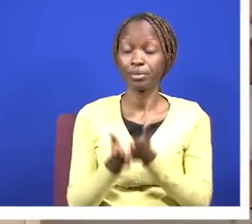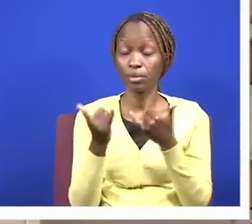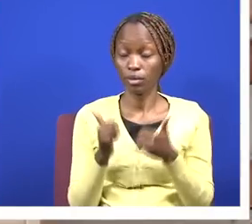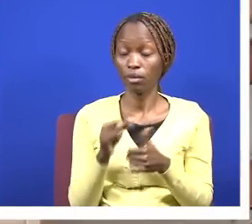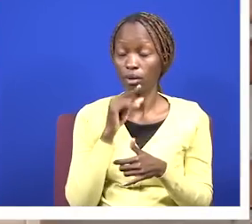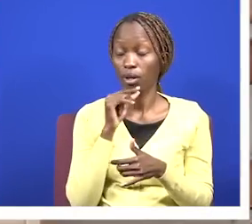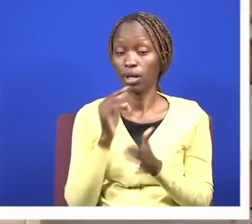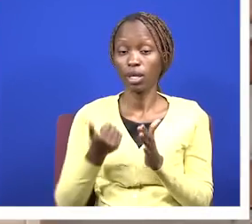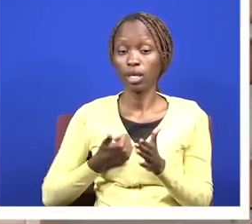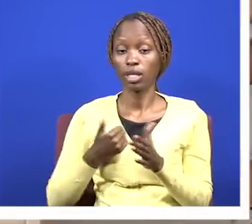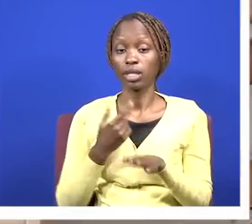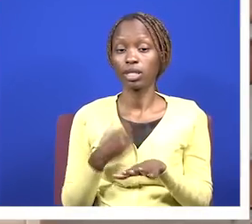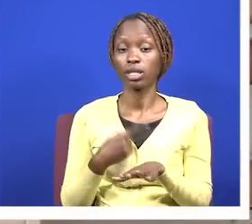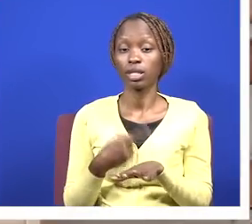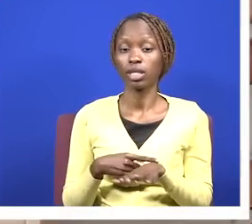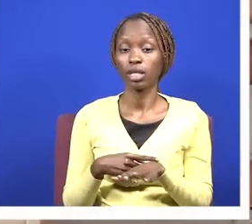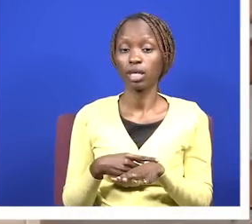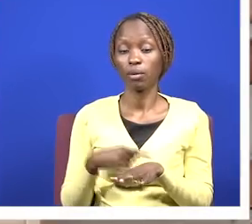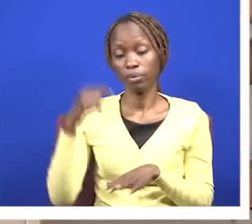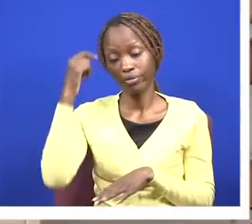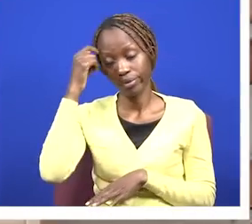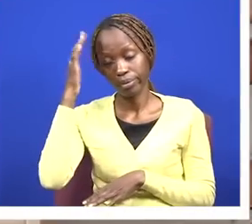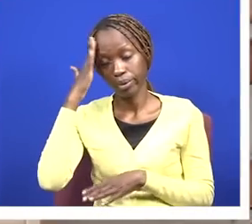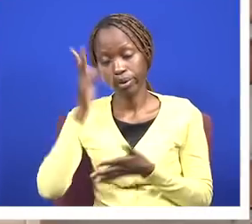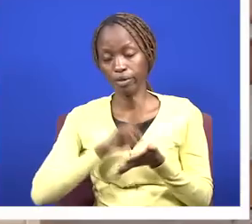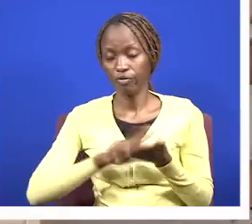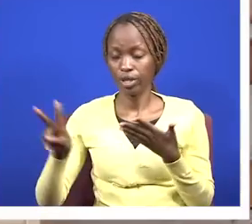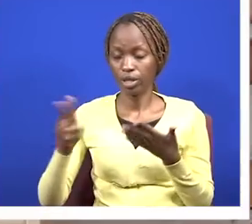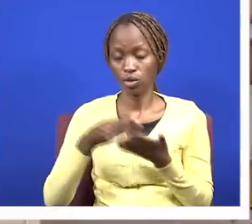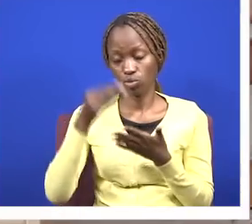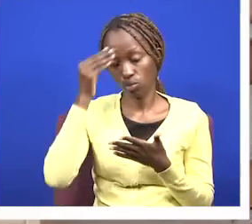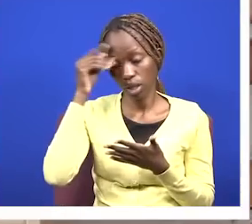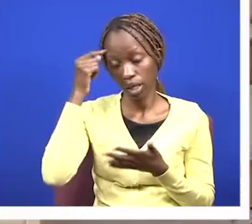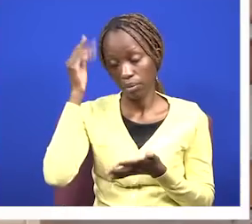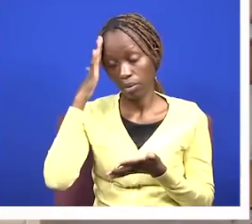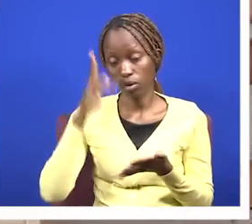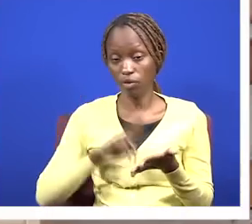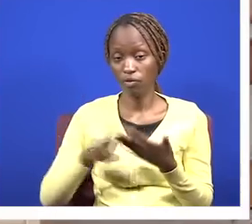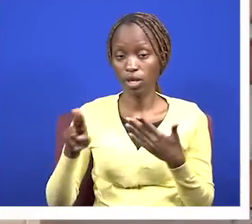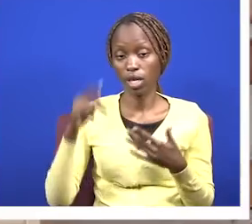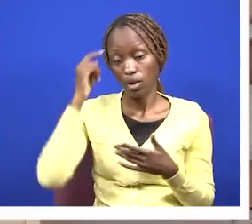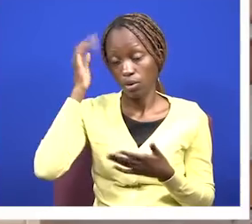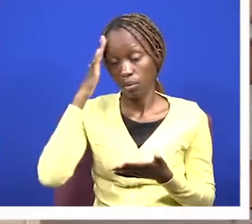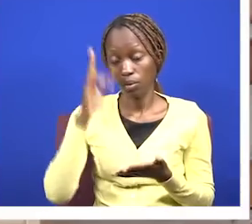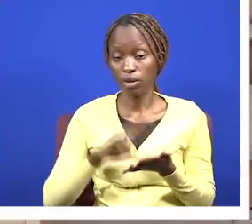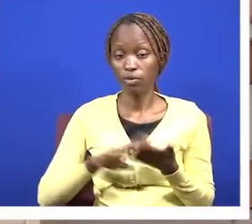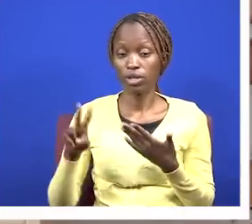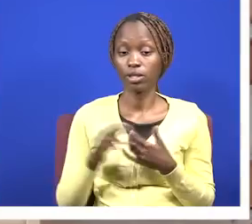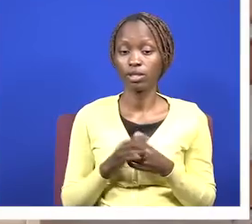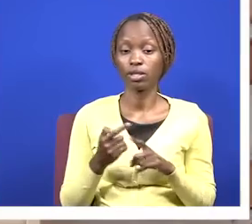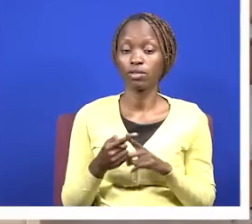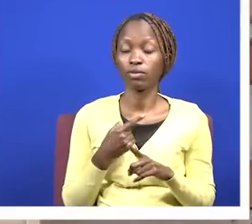and girls, it's time for us to learn our memory verse. Right. Our memory verse is from